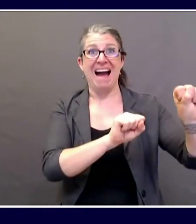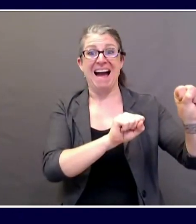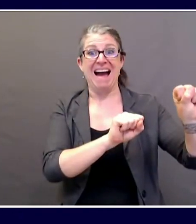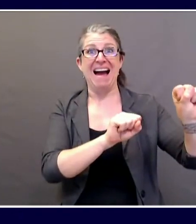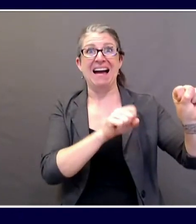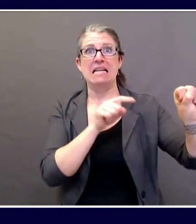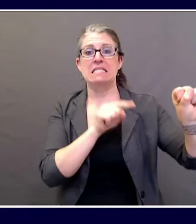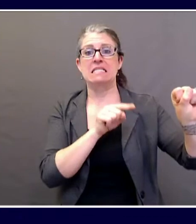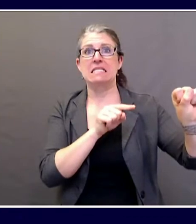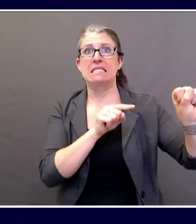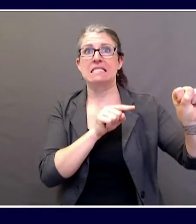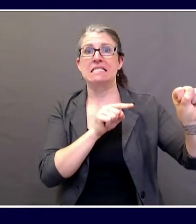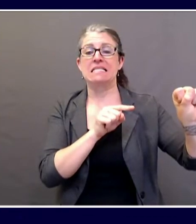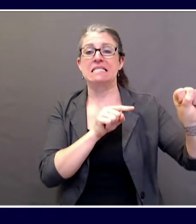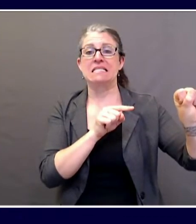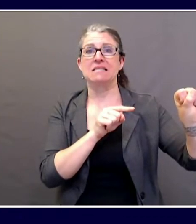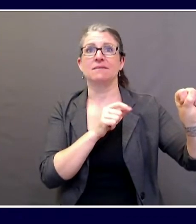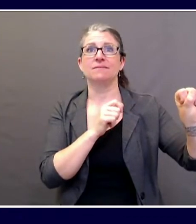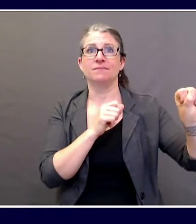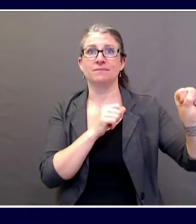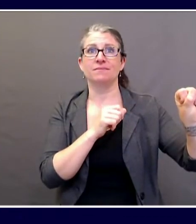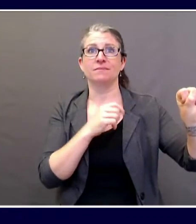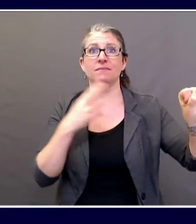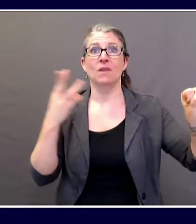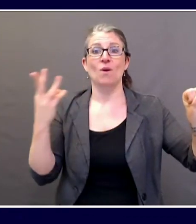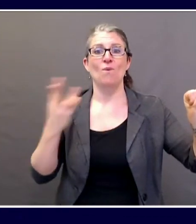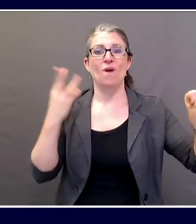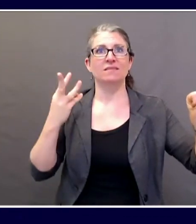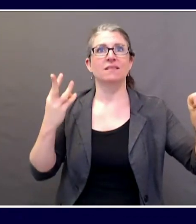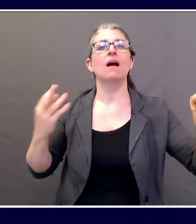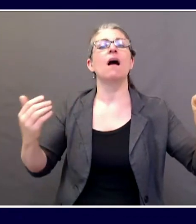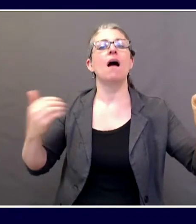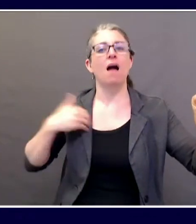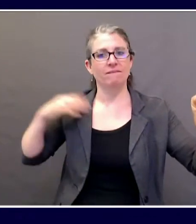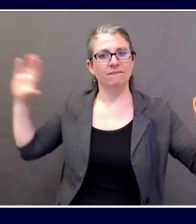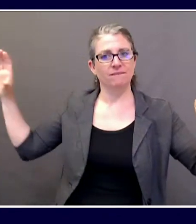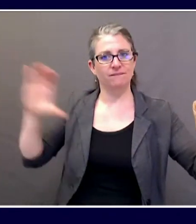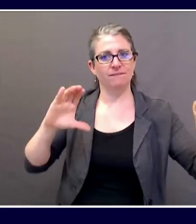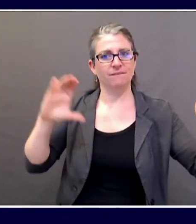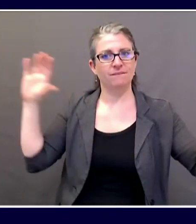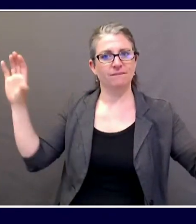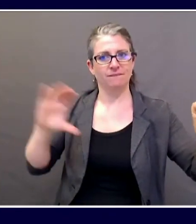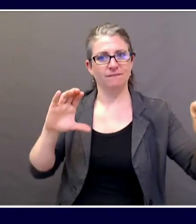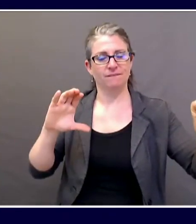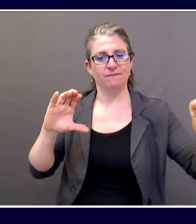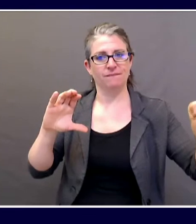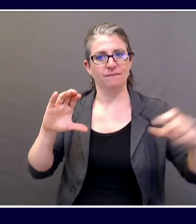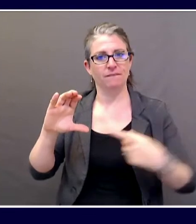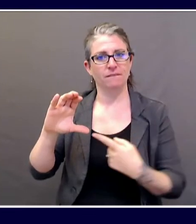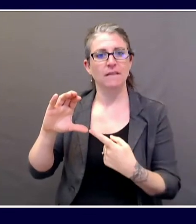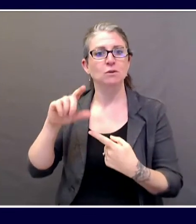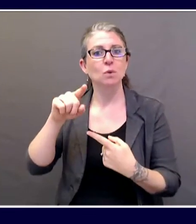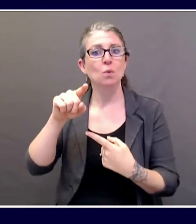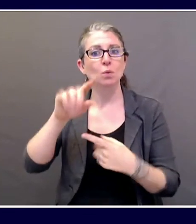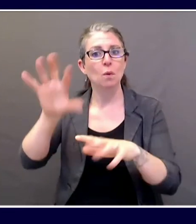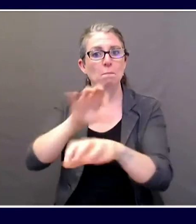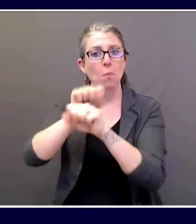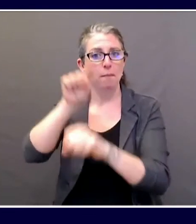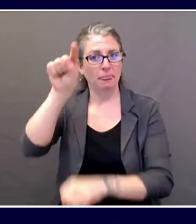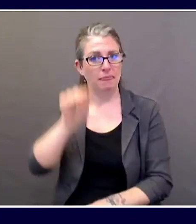appointments available on Wednesday and additional appointments scattered throughout the day on Thursday and